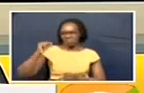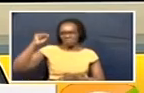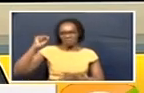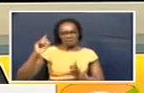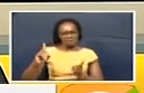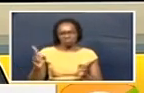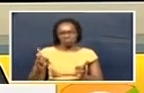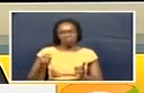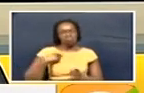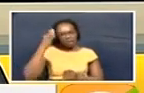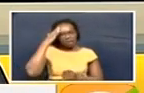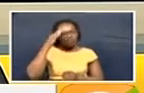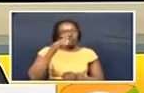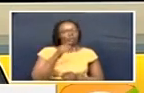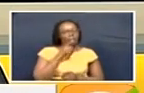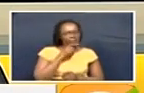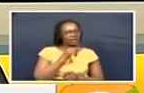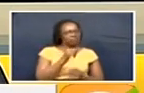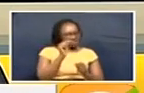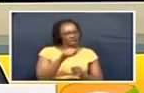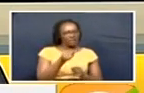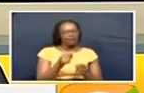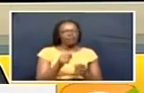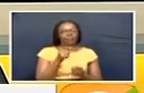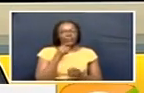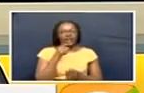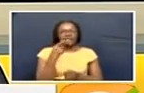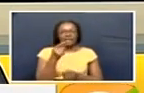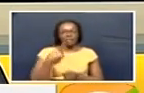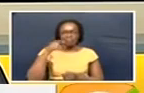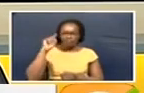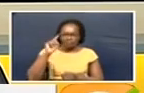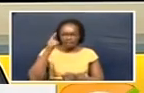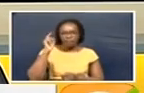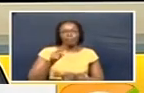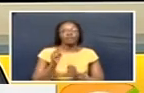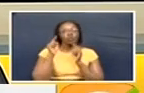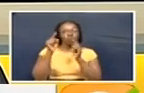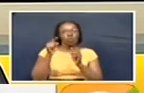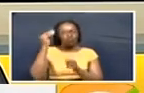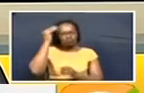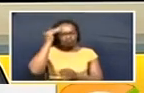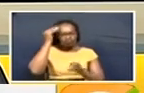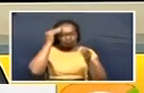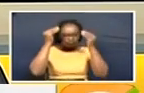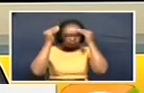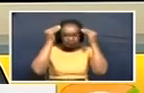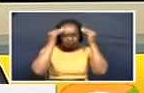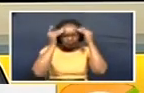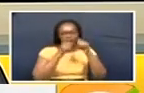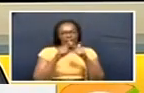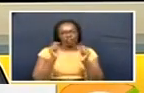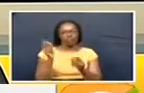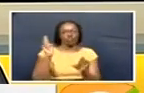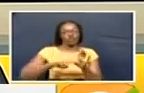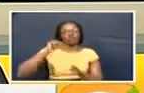knew, or my dad also used to say, that first I must go out there, get my education, and then maybe be able to do that. And he didn't